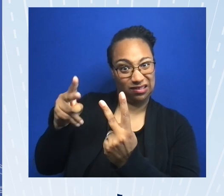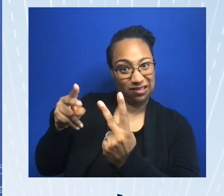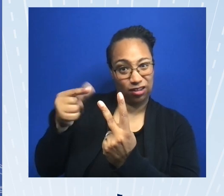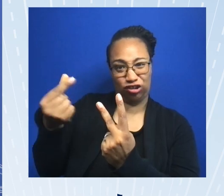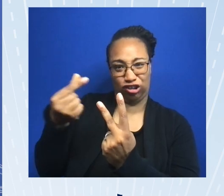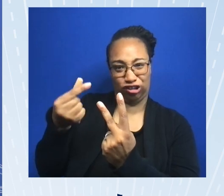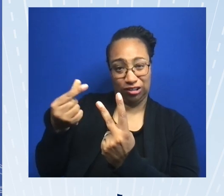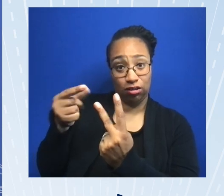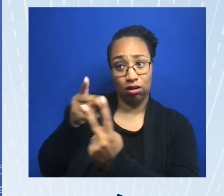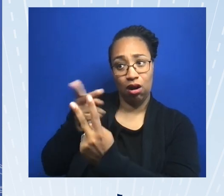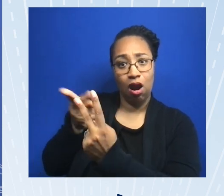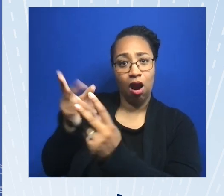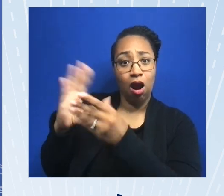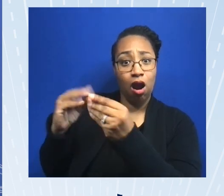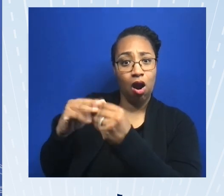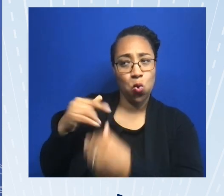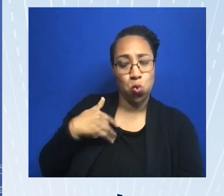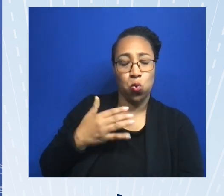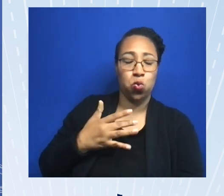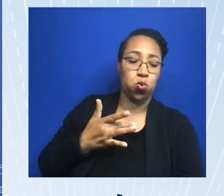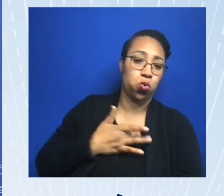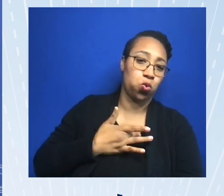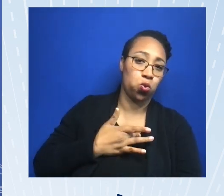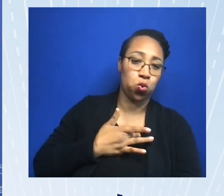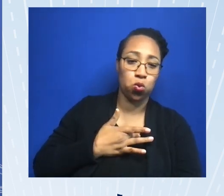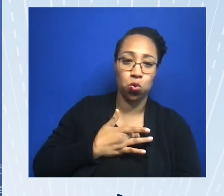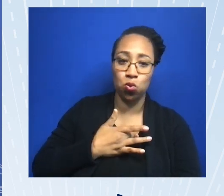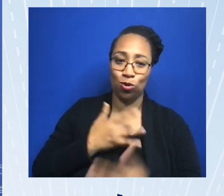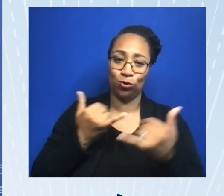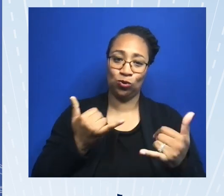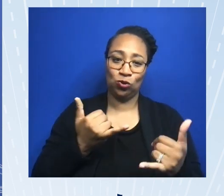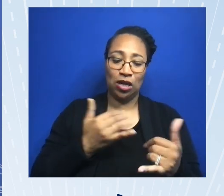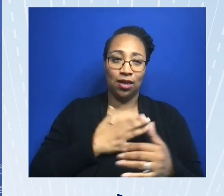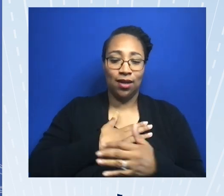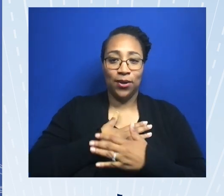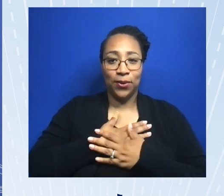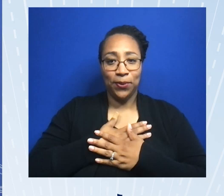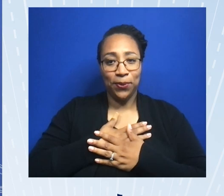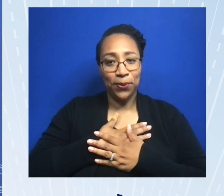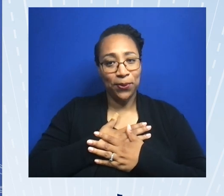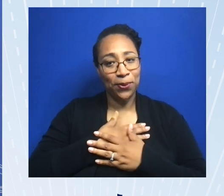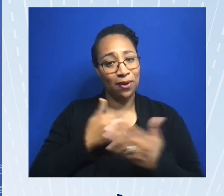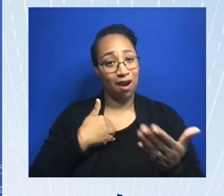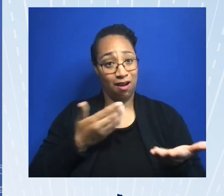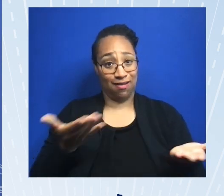D.C., in a mixed Jewish and Black neighborhood. My family home